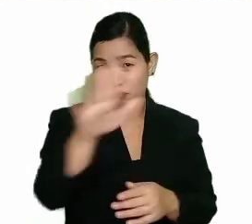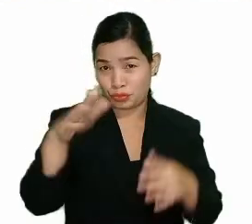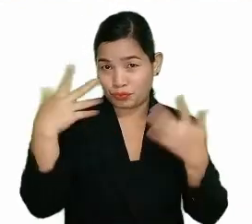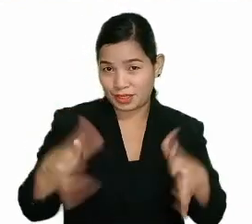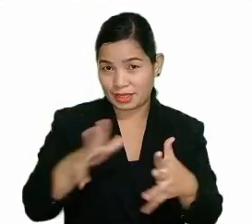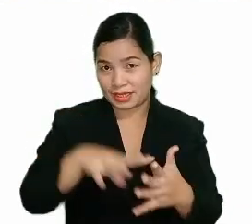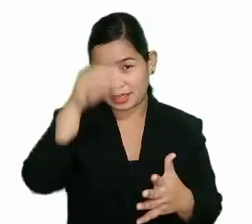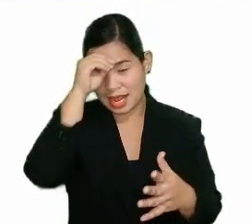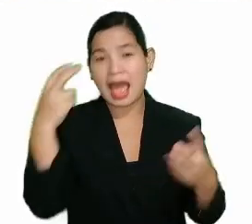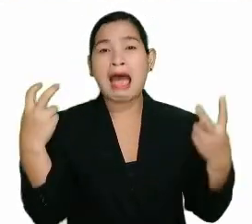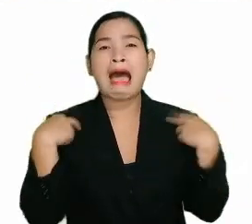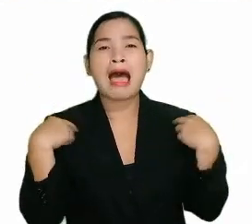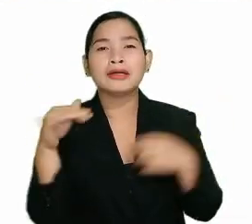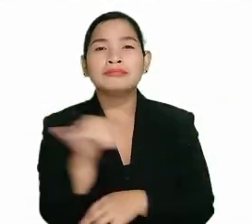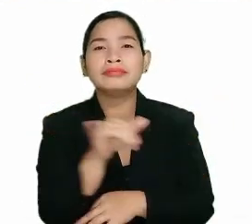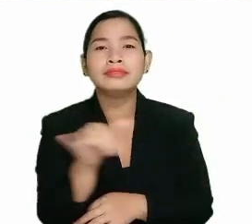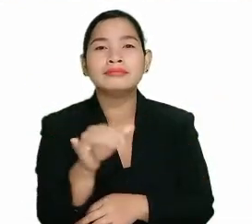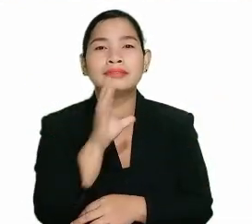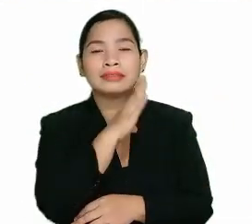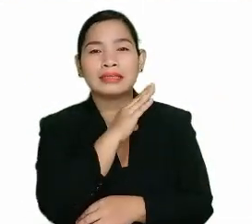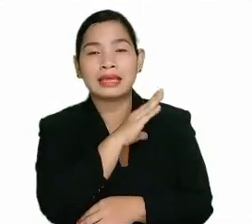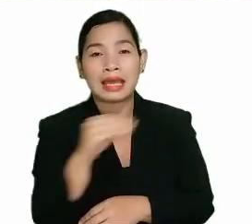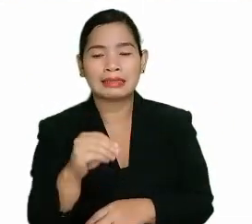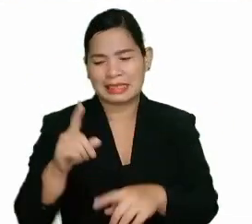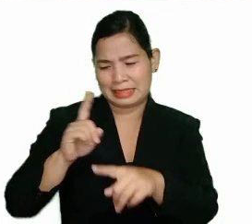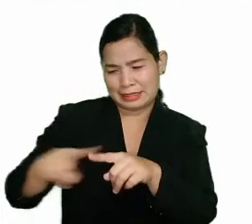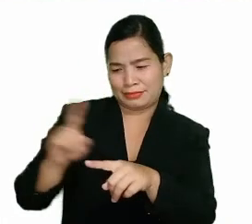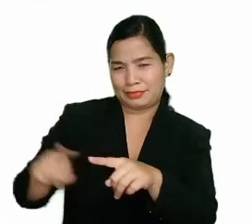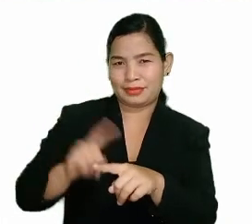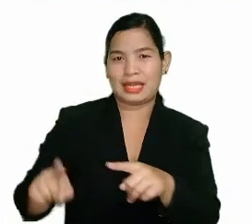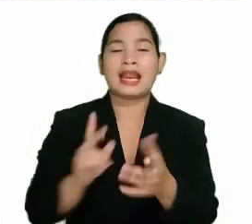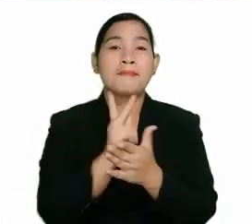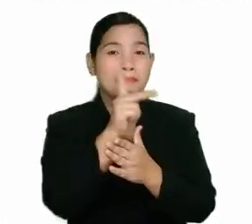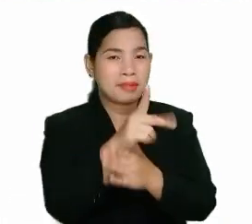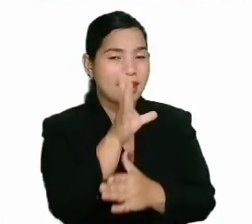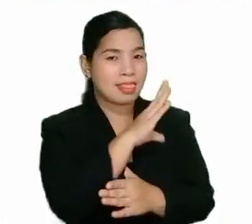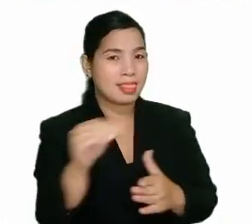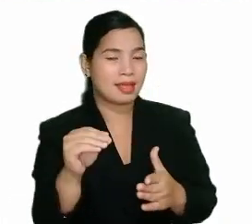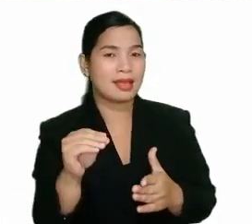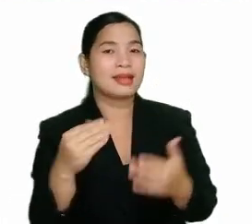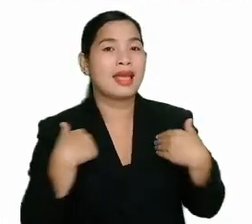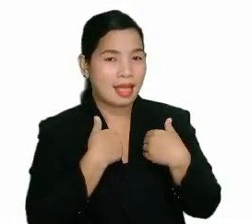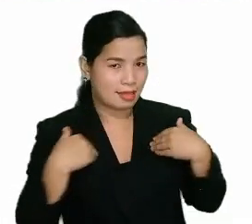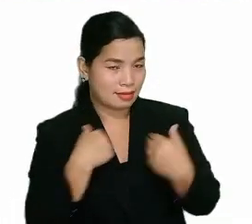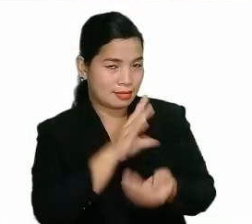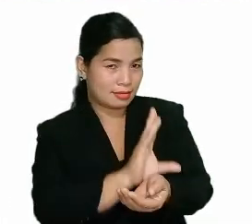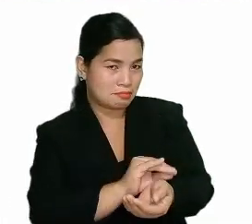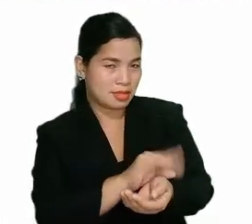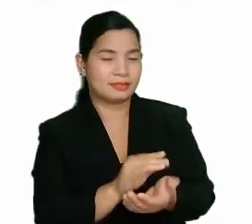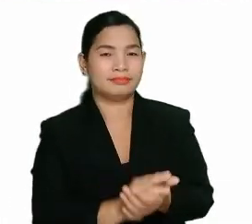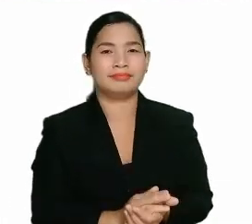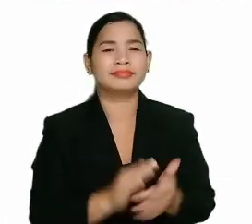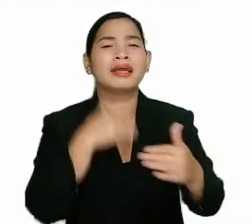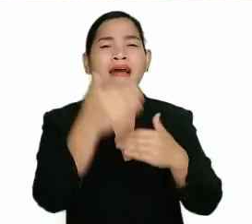are similarities and differences among plant and animal cells, and that there are organelles that